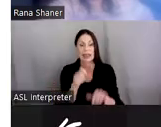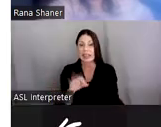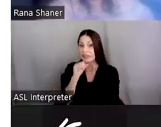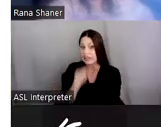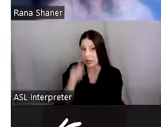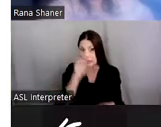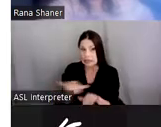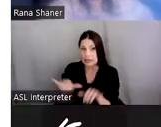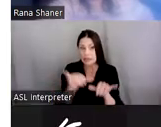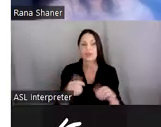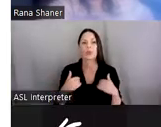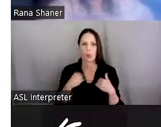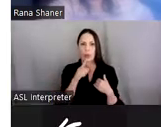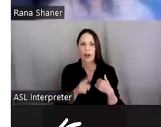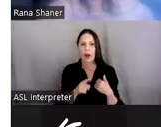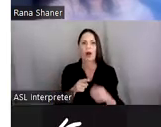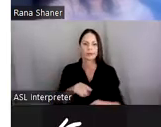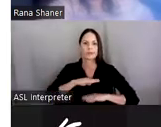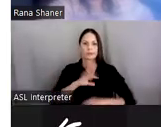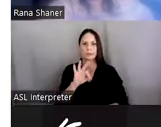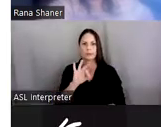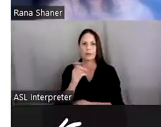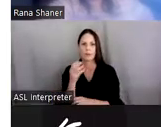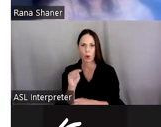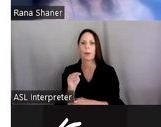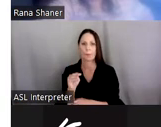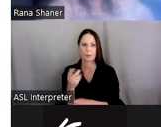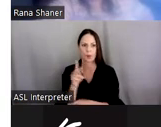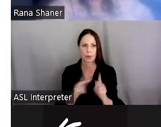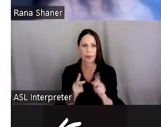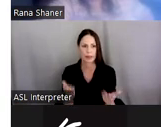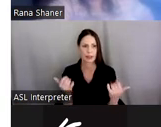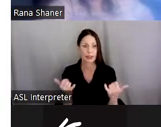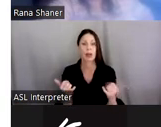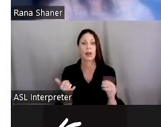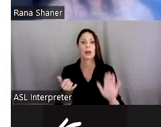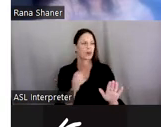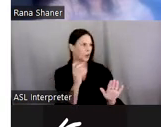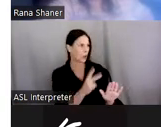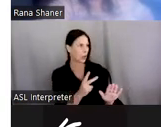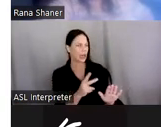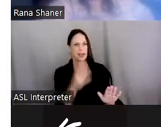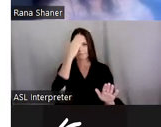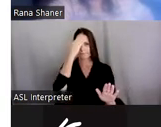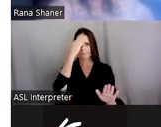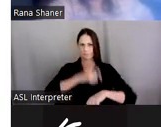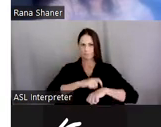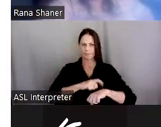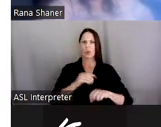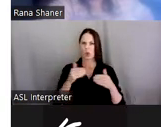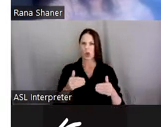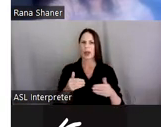today. okay. Then to be mindful of time, we will go ahead and move forward.